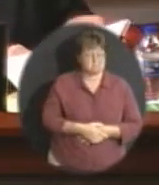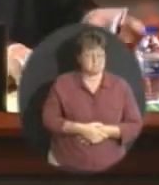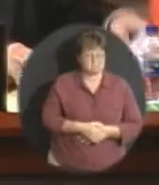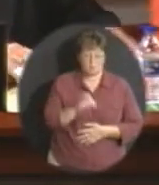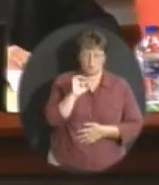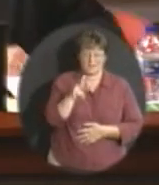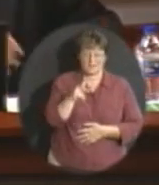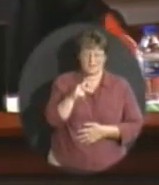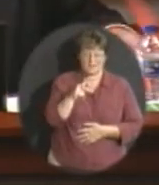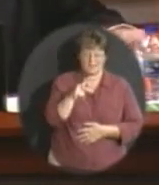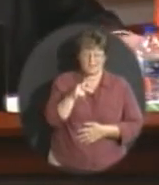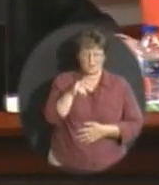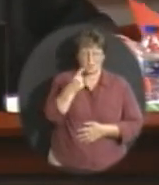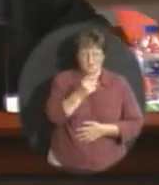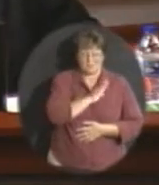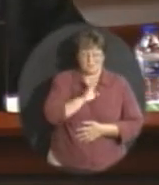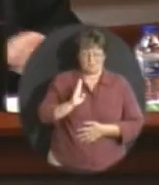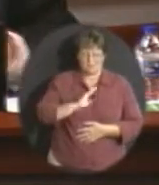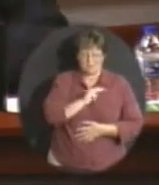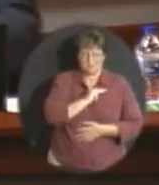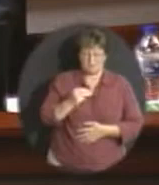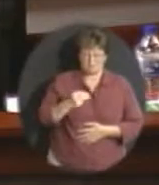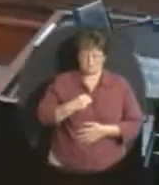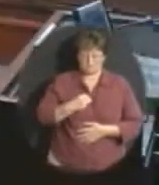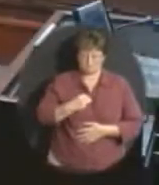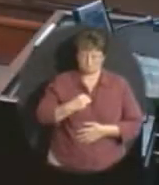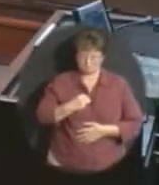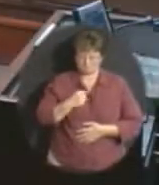All right, would one of the board members care to make a motion?